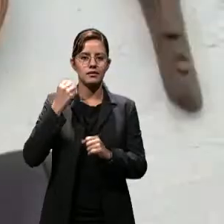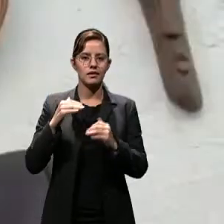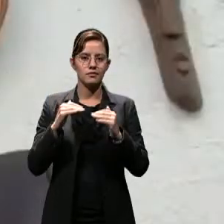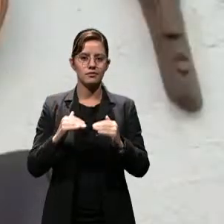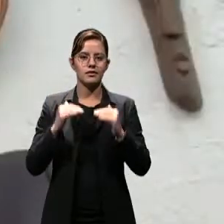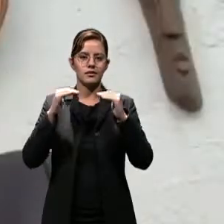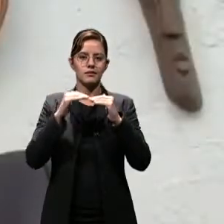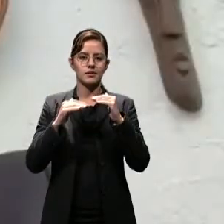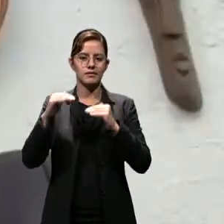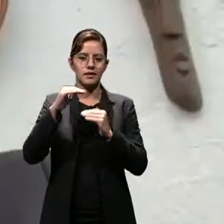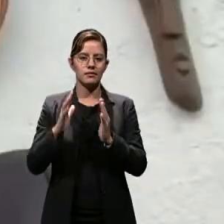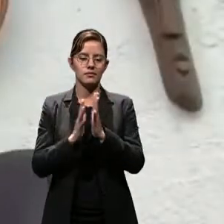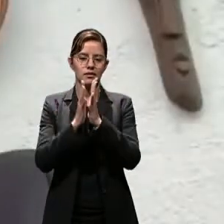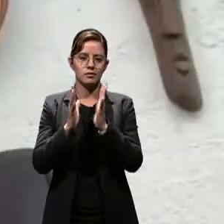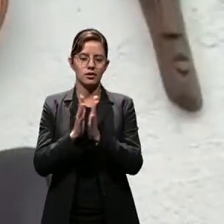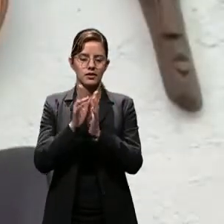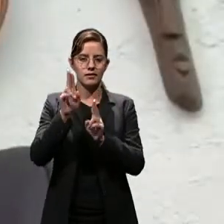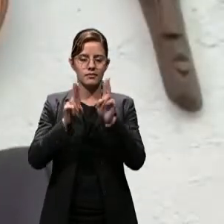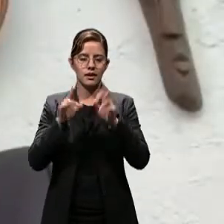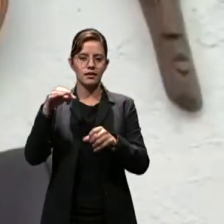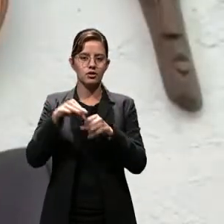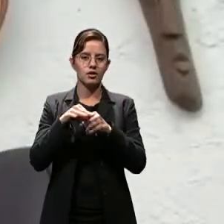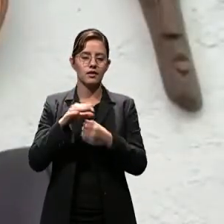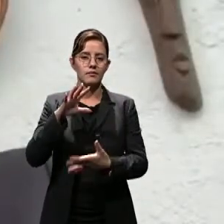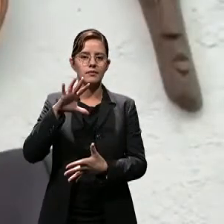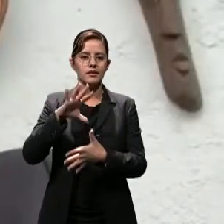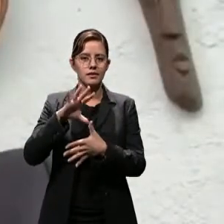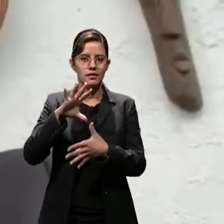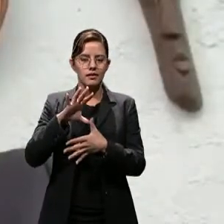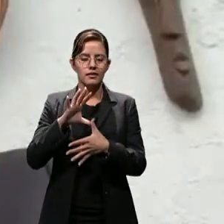rounds on the summit on